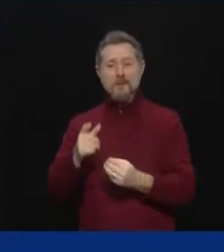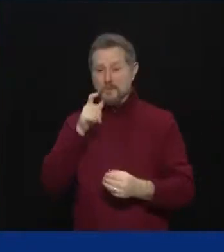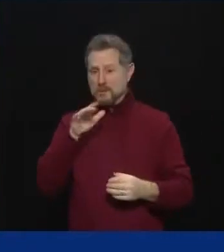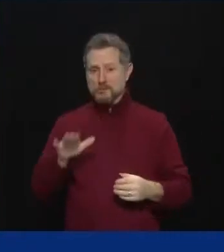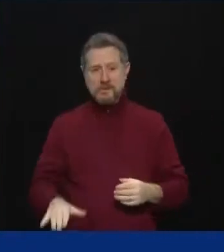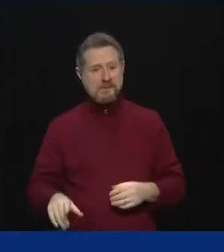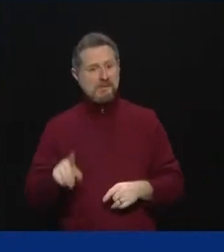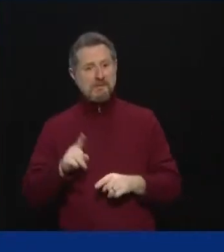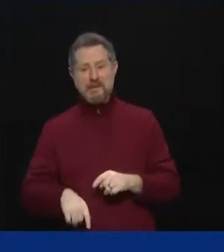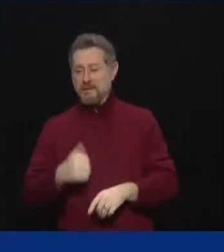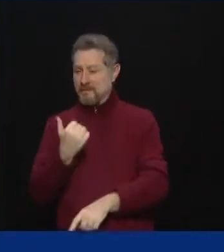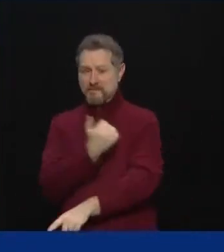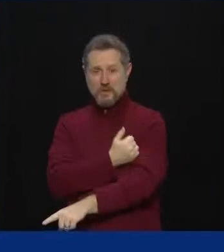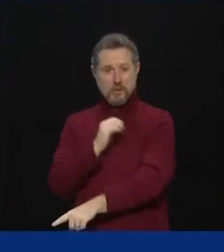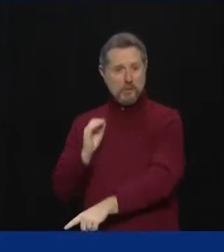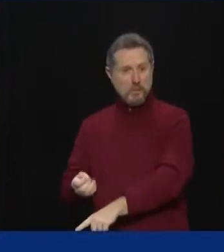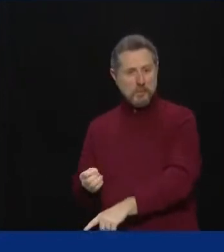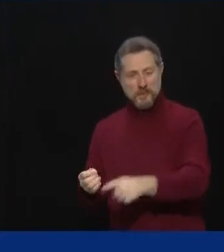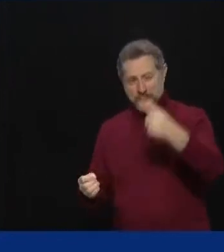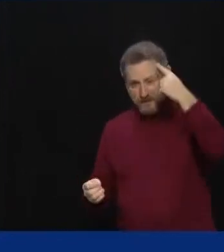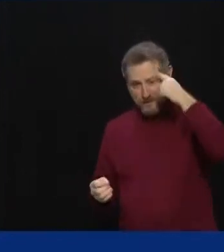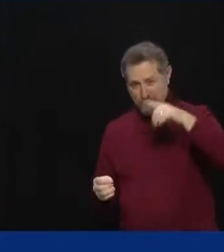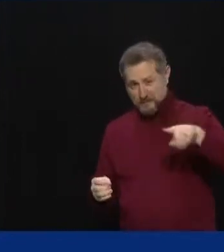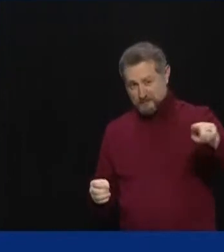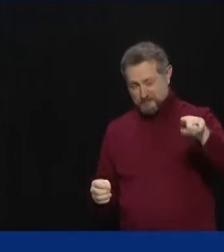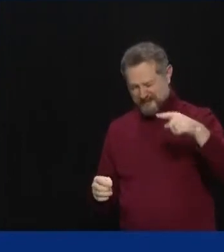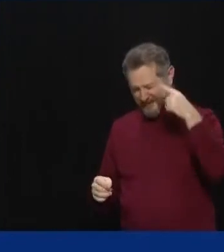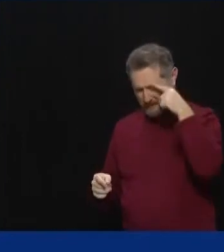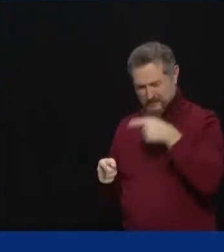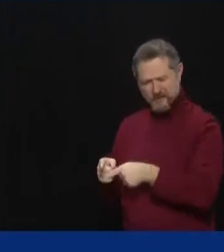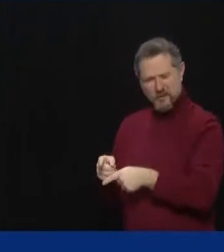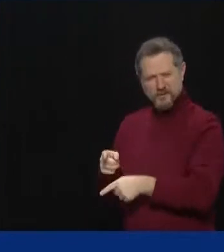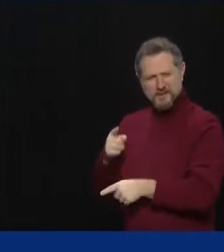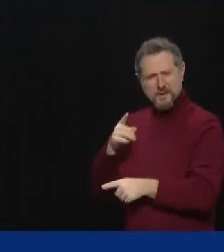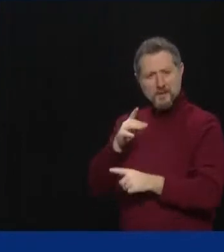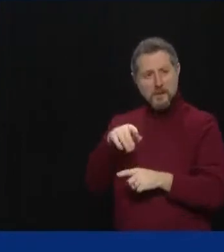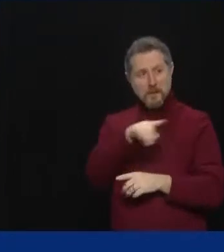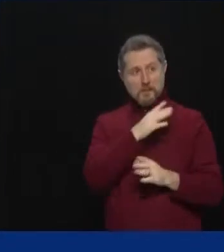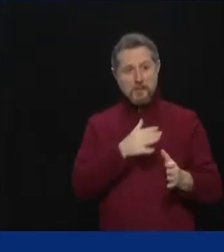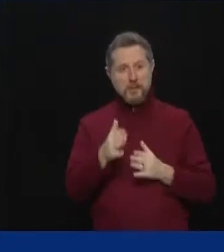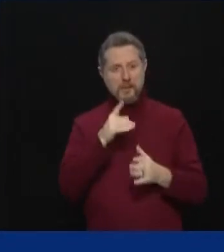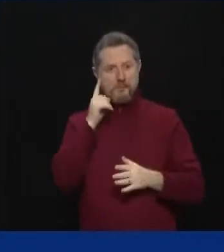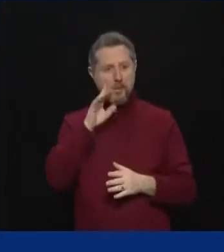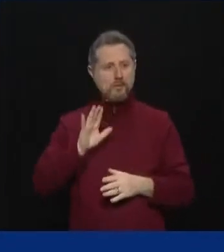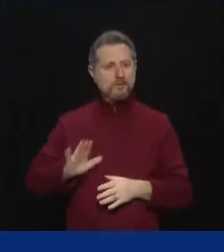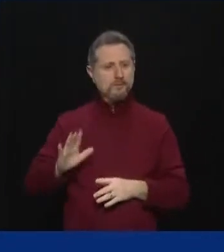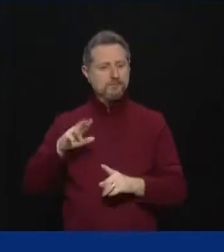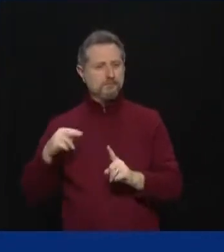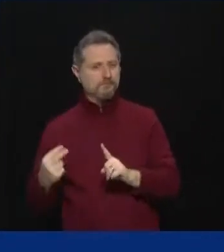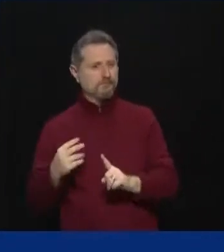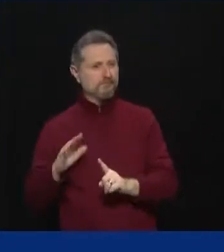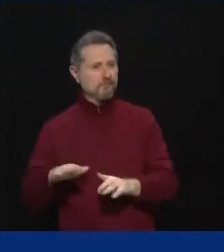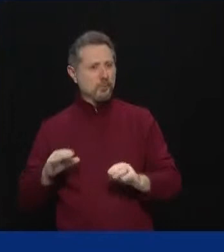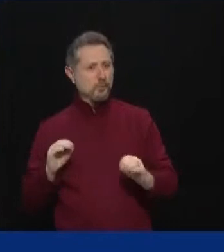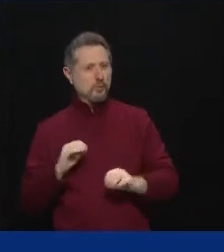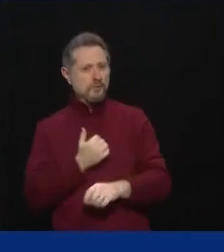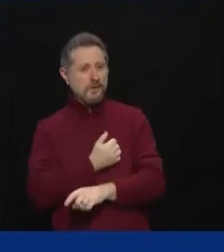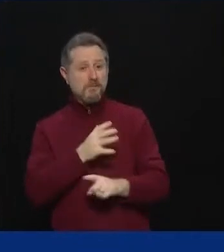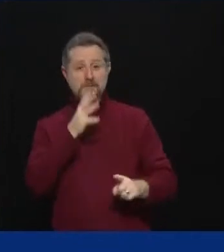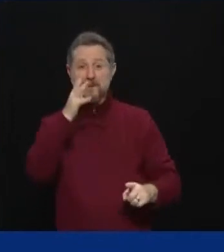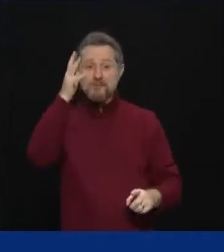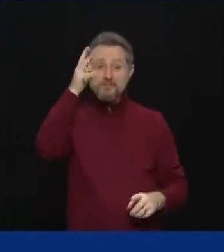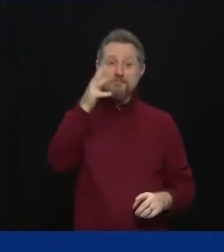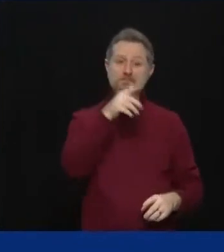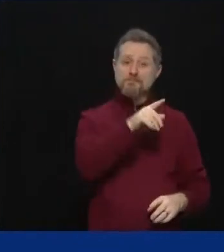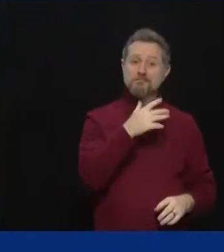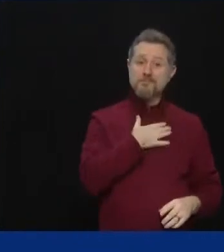for vaccination, look at your plans from the perspective of that child. If it's an elderly parent, my mother is